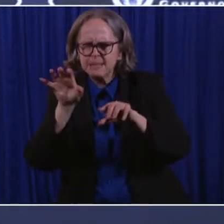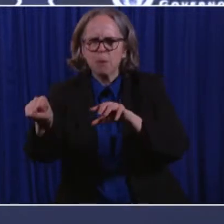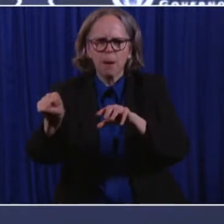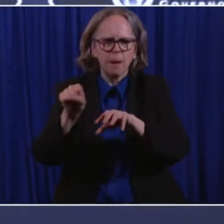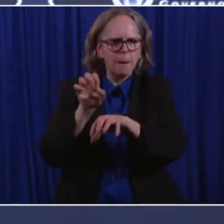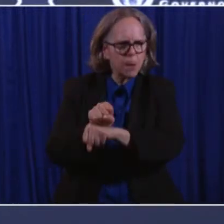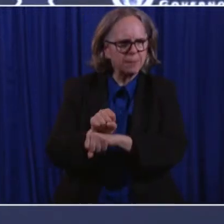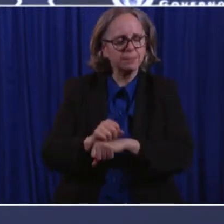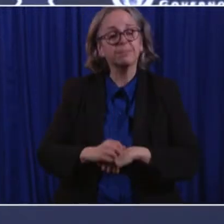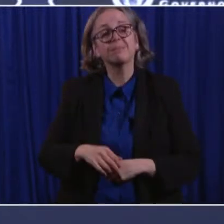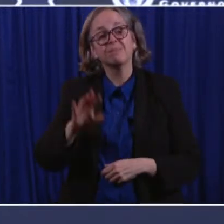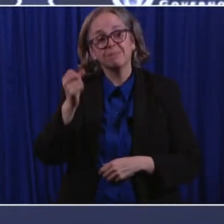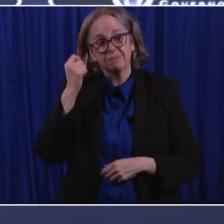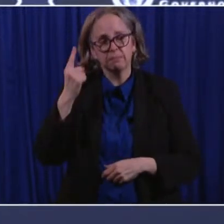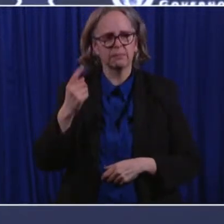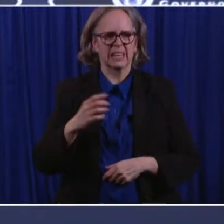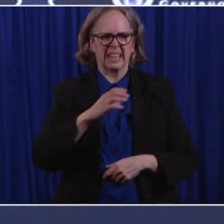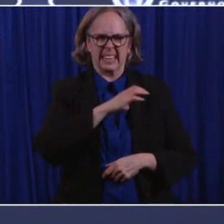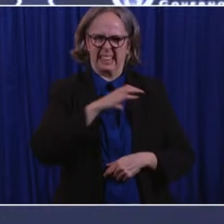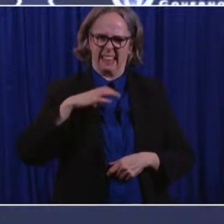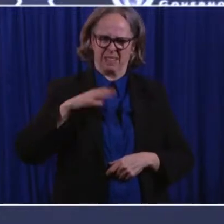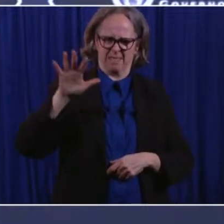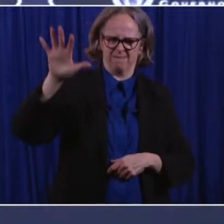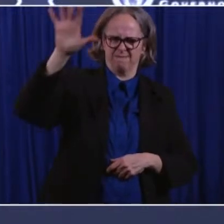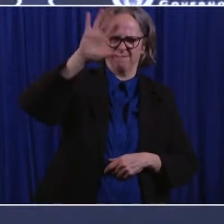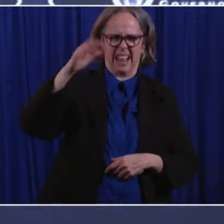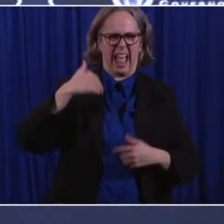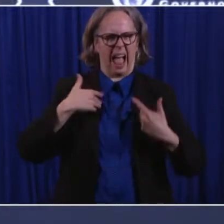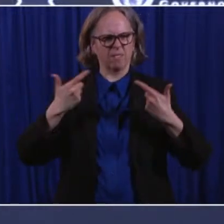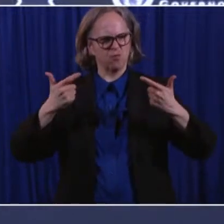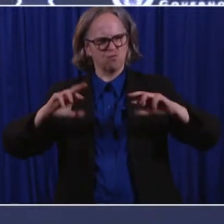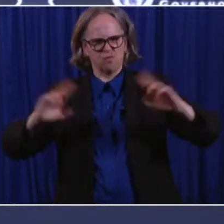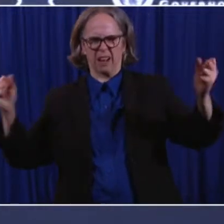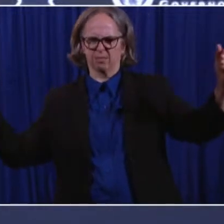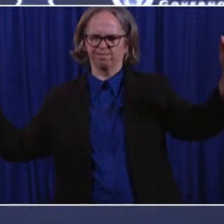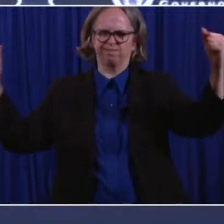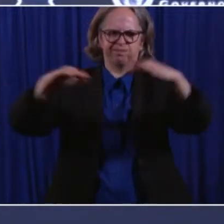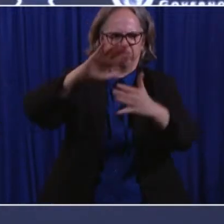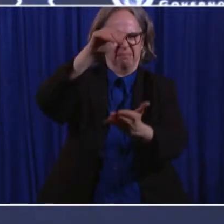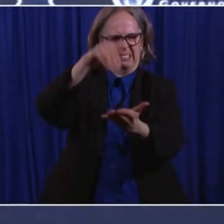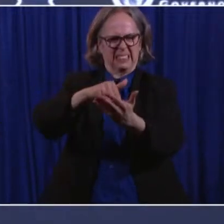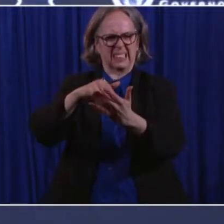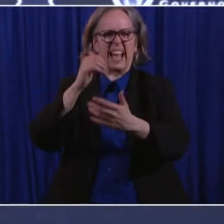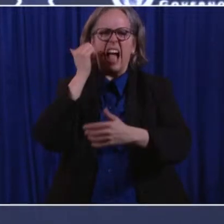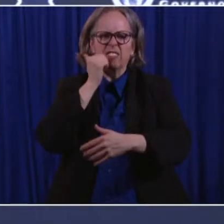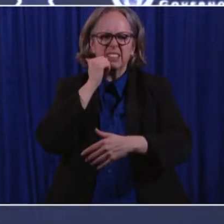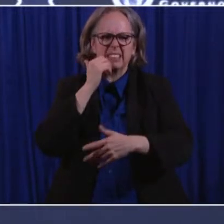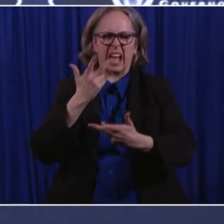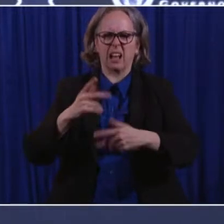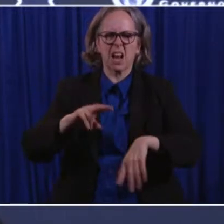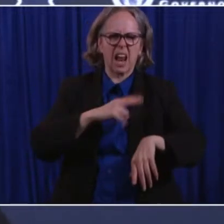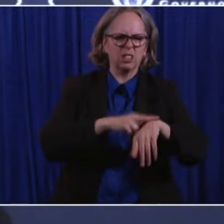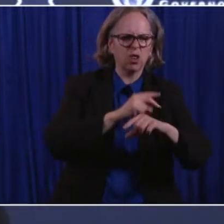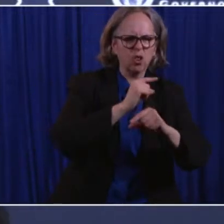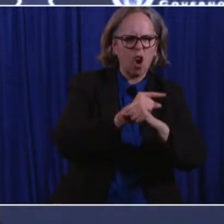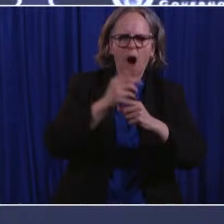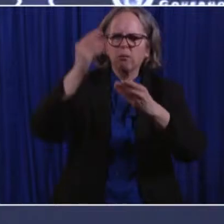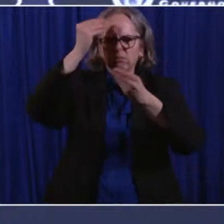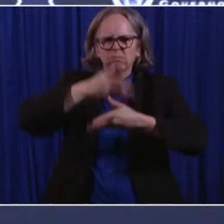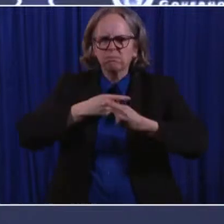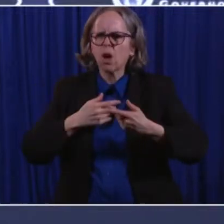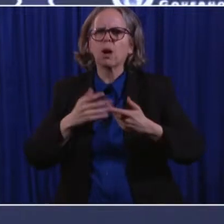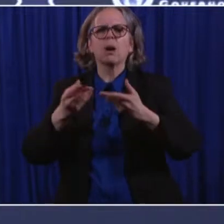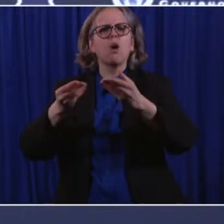we get back every day from our Ohio National Guard, General Harris, is that things are moving and that they're really on